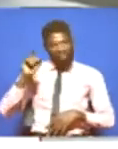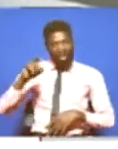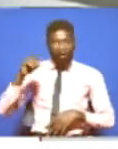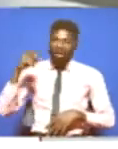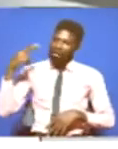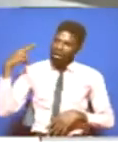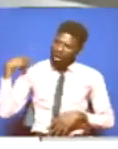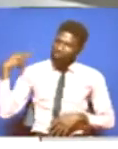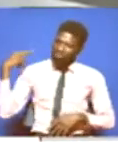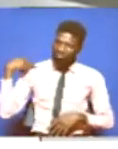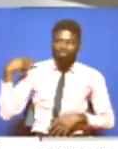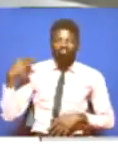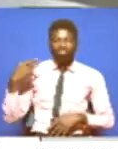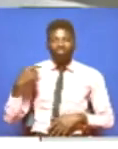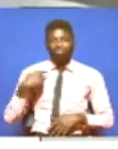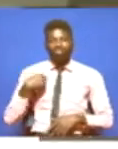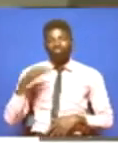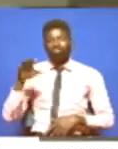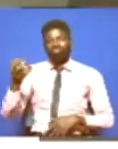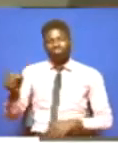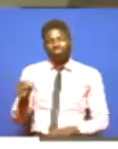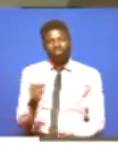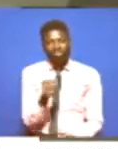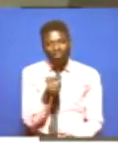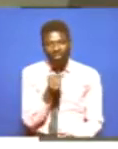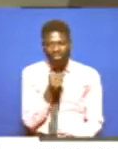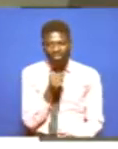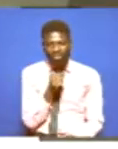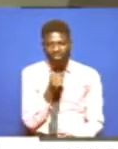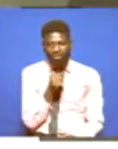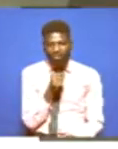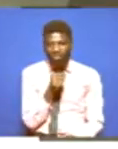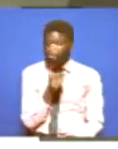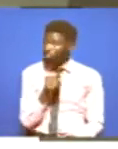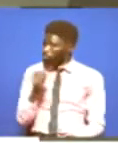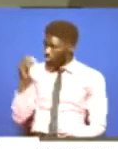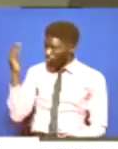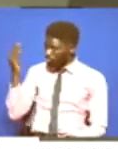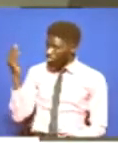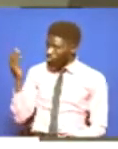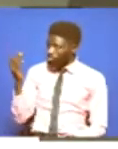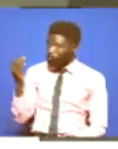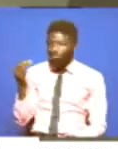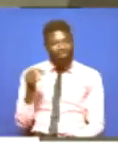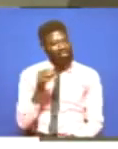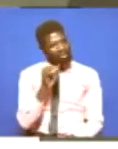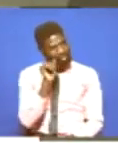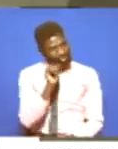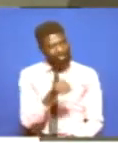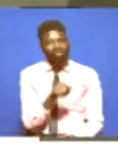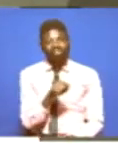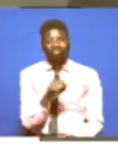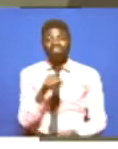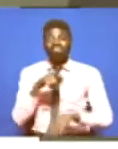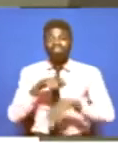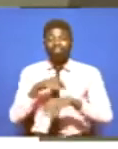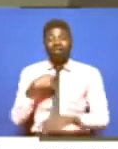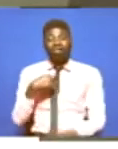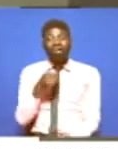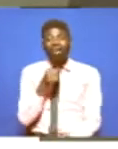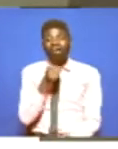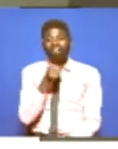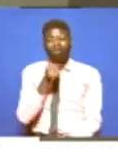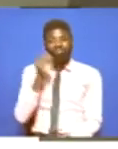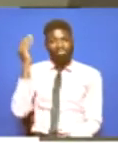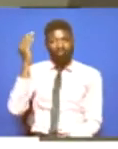Captain. So I took the microphone. So you addressed them? Yes. And when I'm addressing them, then these other